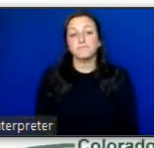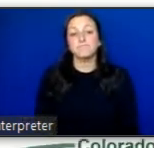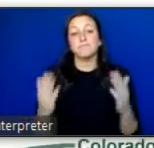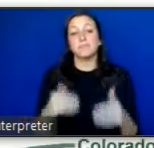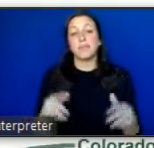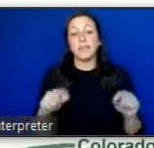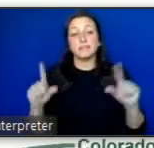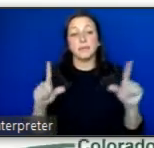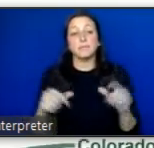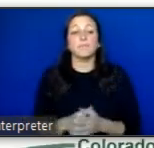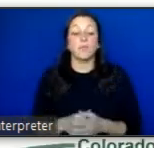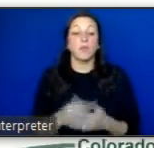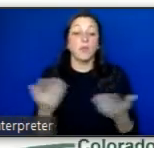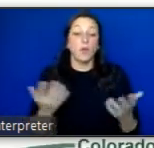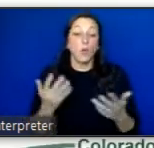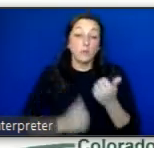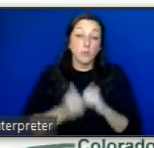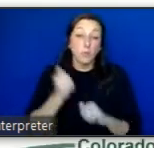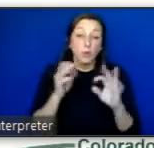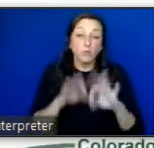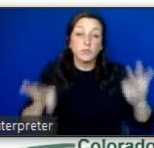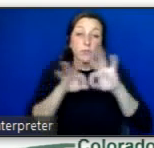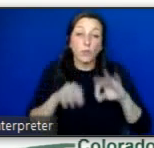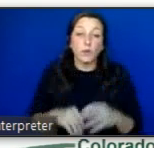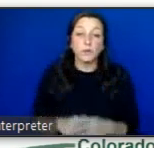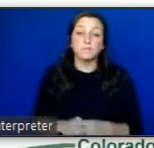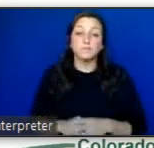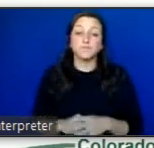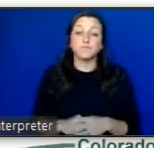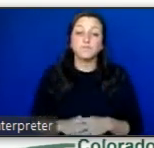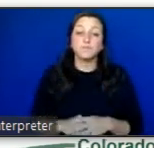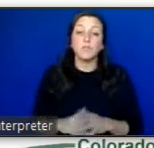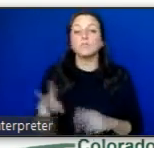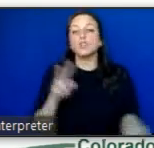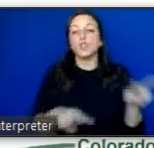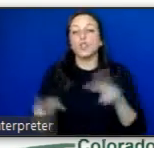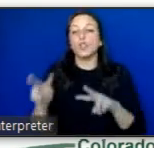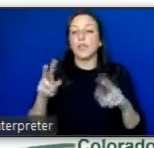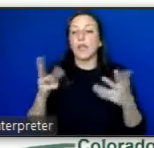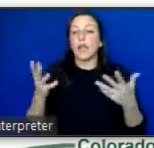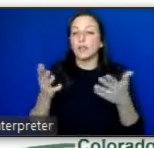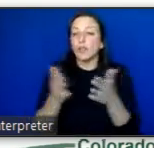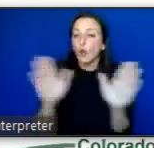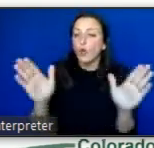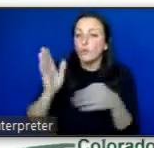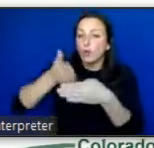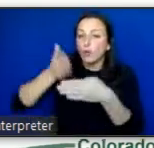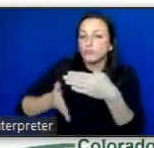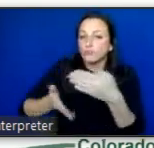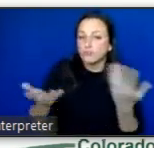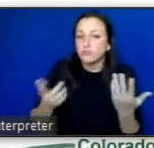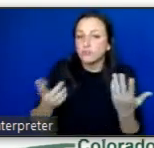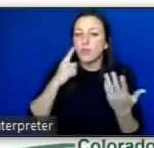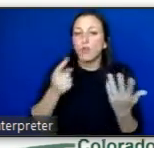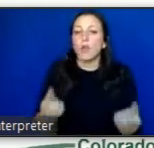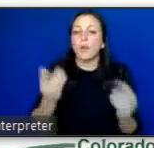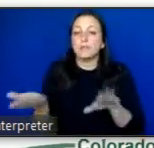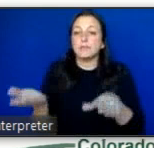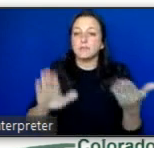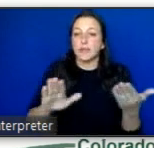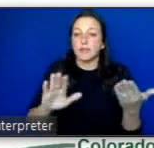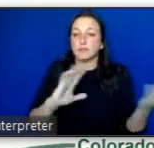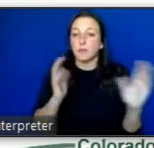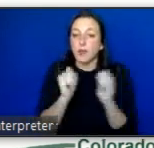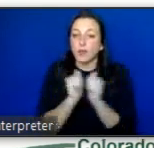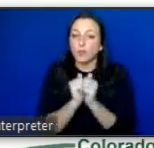But probably most important is to look at the overall outcomes as far as death trends in comparison